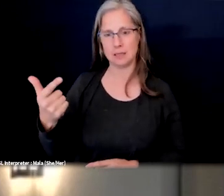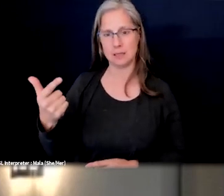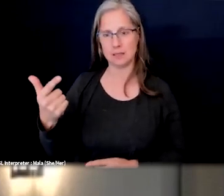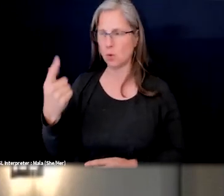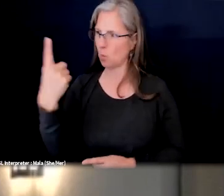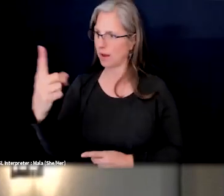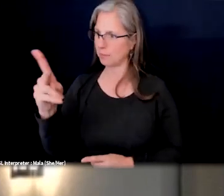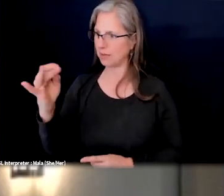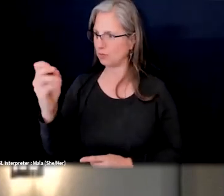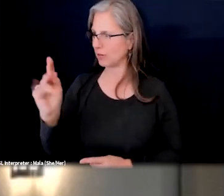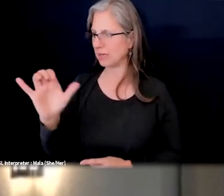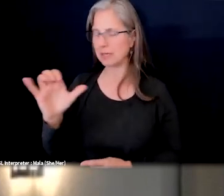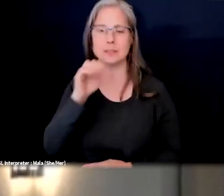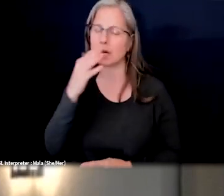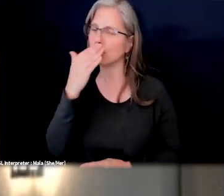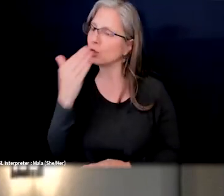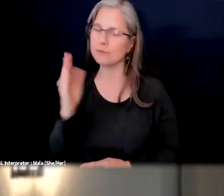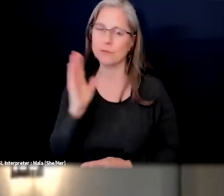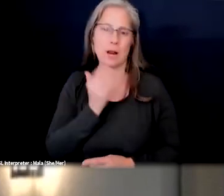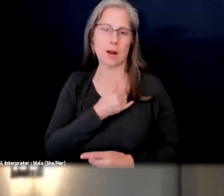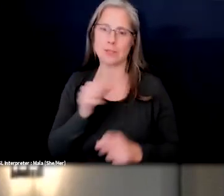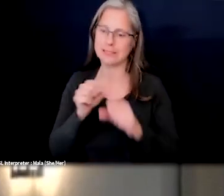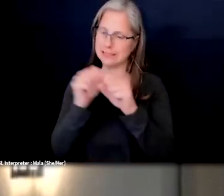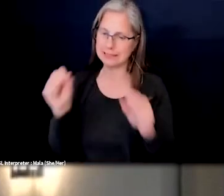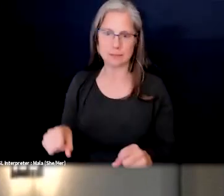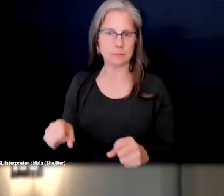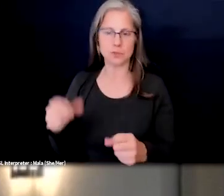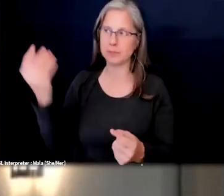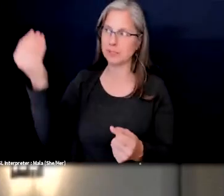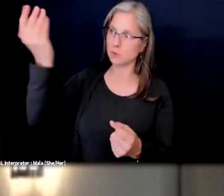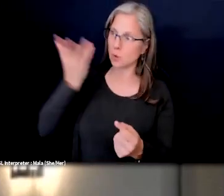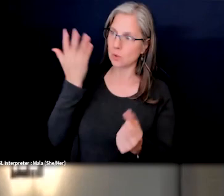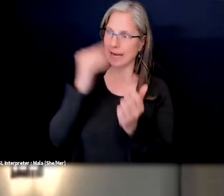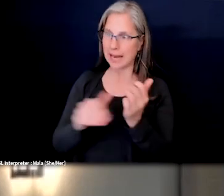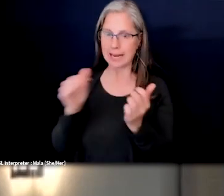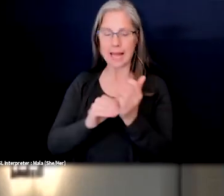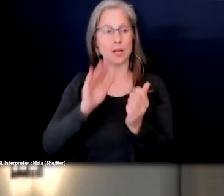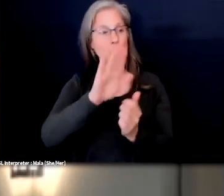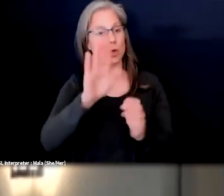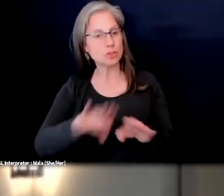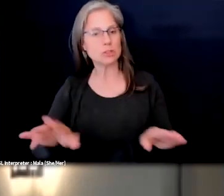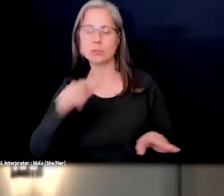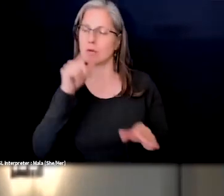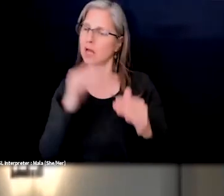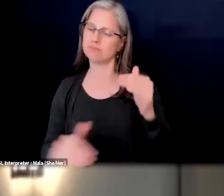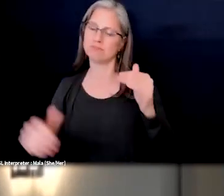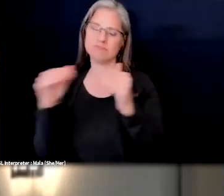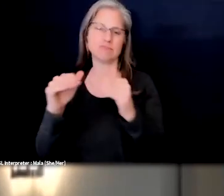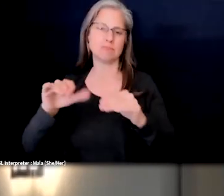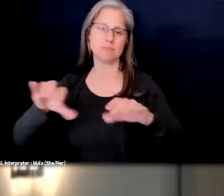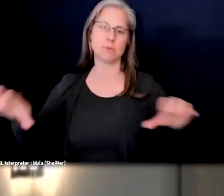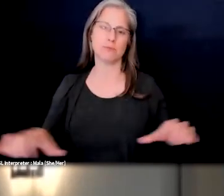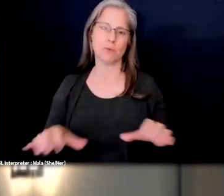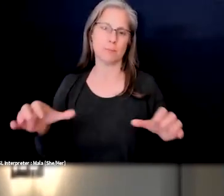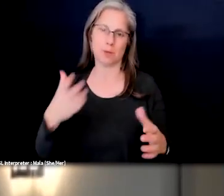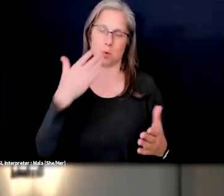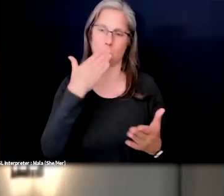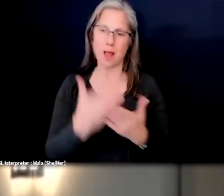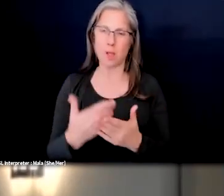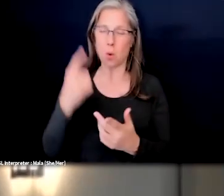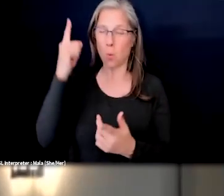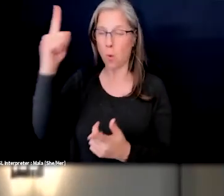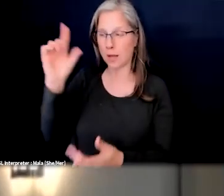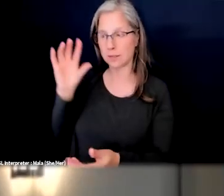our system to continuously be told your children are not performing well based on one summative